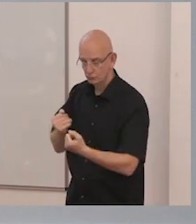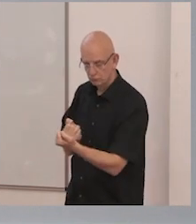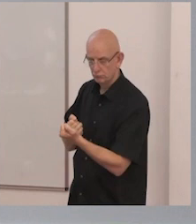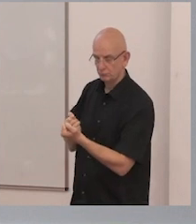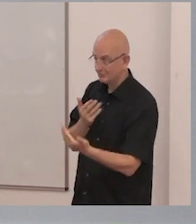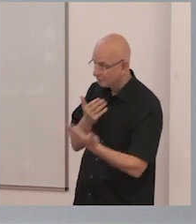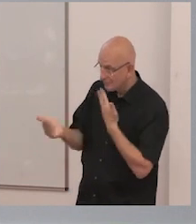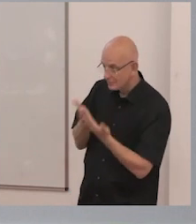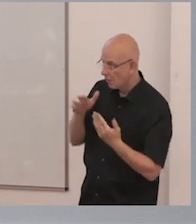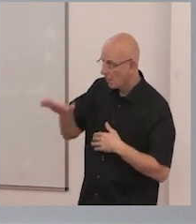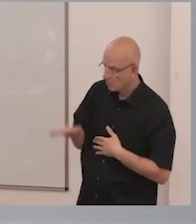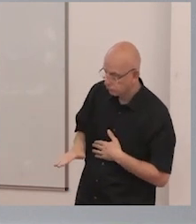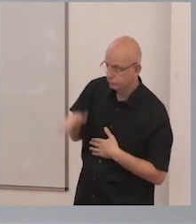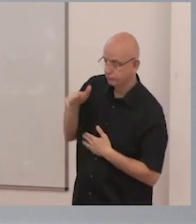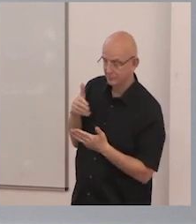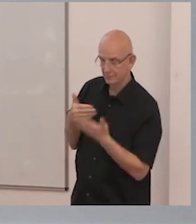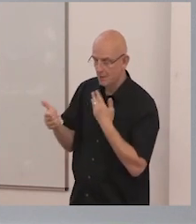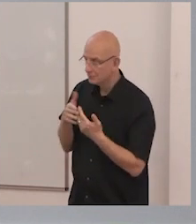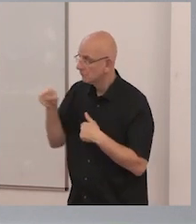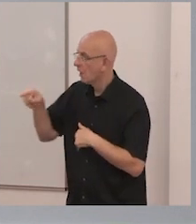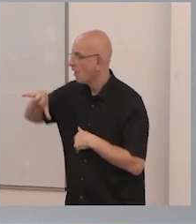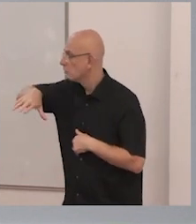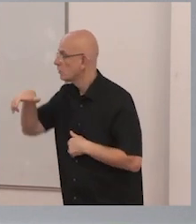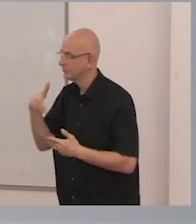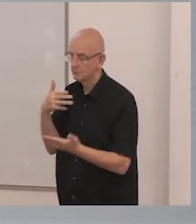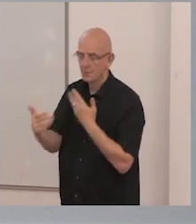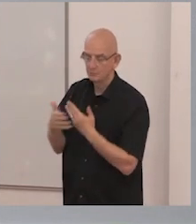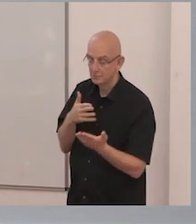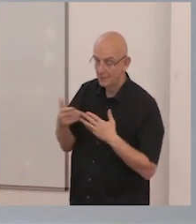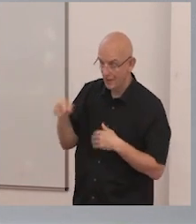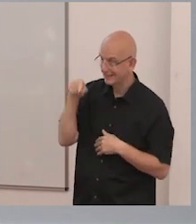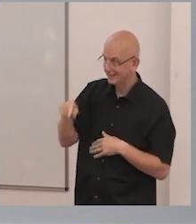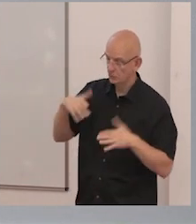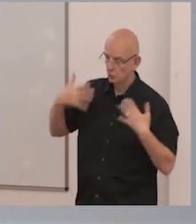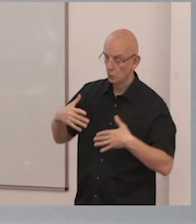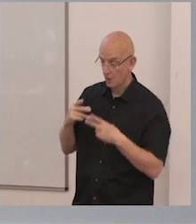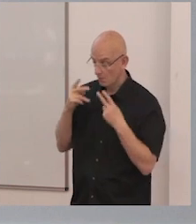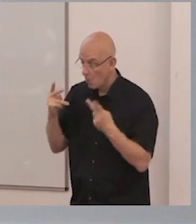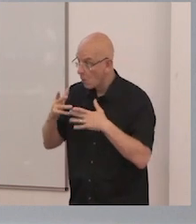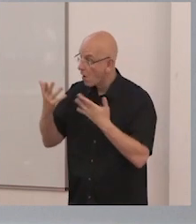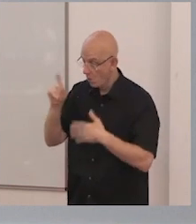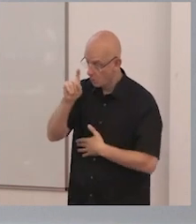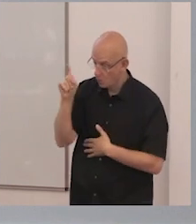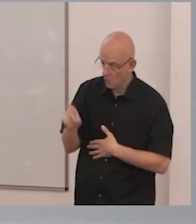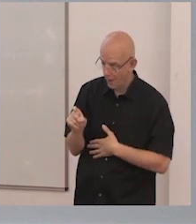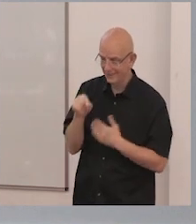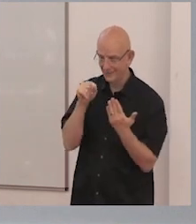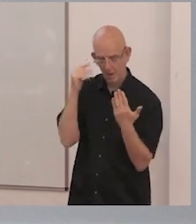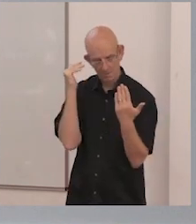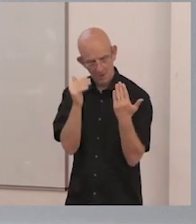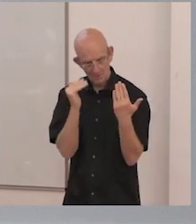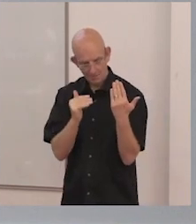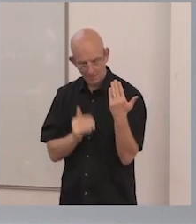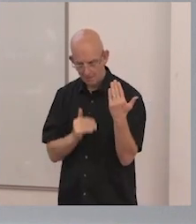For disabled children, the CRC is particularly significant for a number of reasons, which I'm going to look